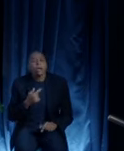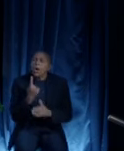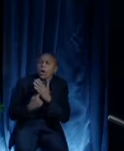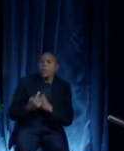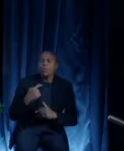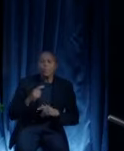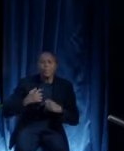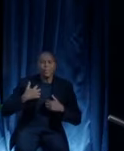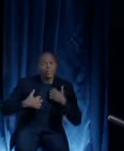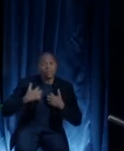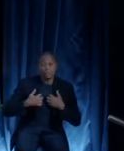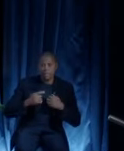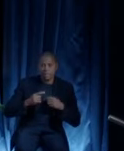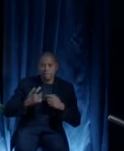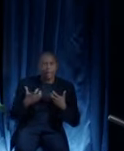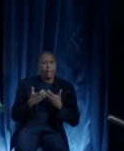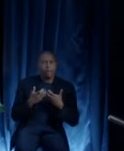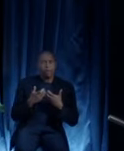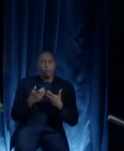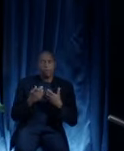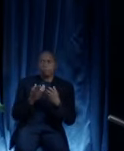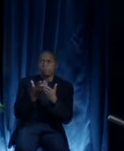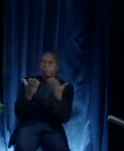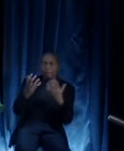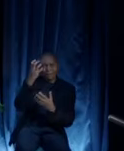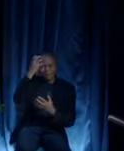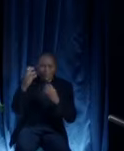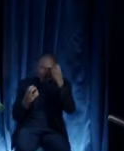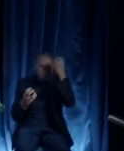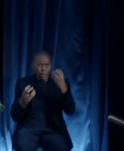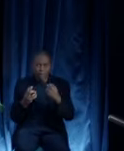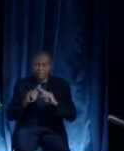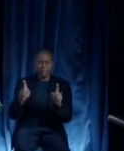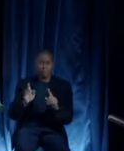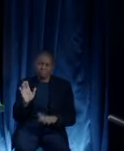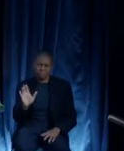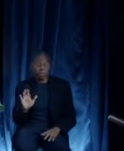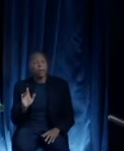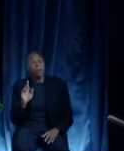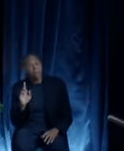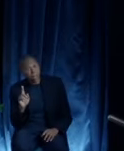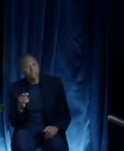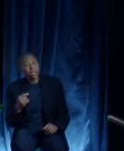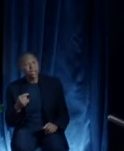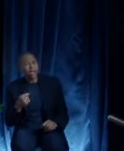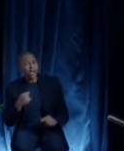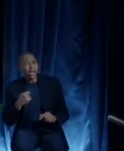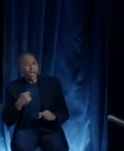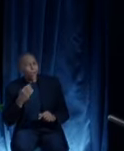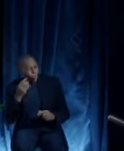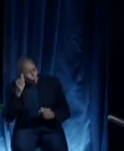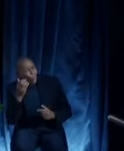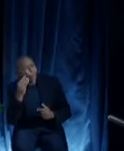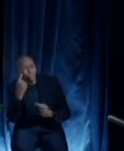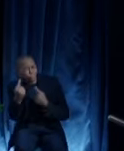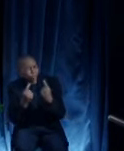in the differences, because to me that's sort of like, you know, if you travel to a foreign country and don't look for any of the commonality between